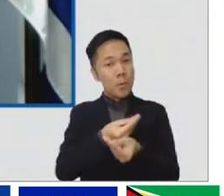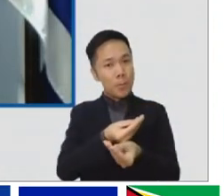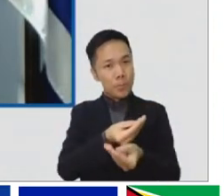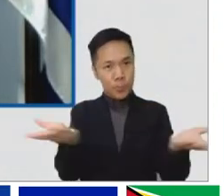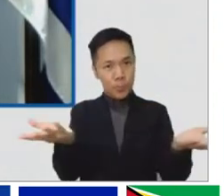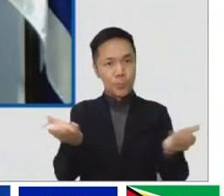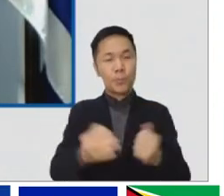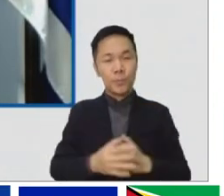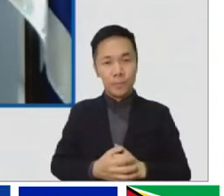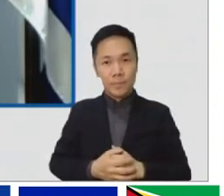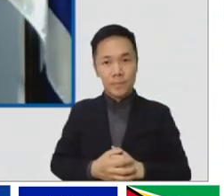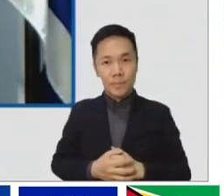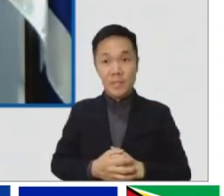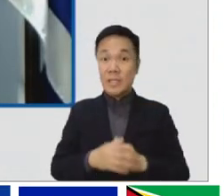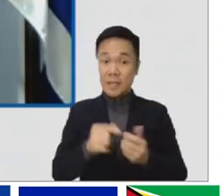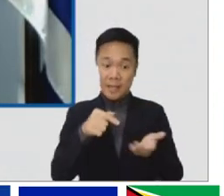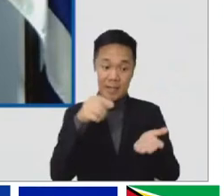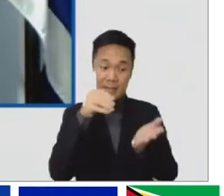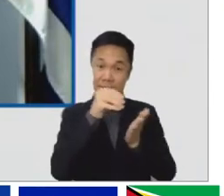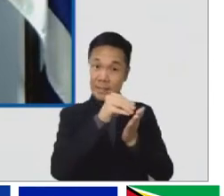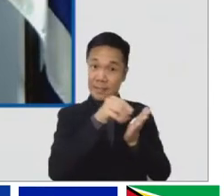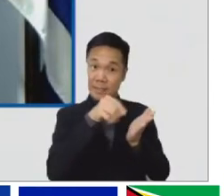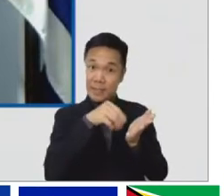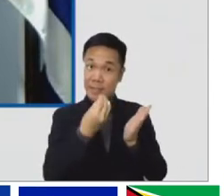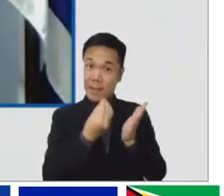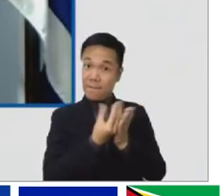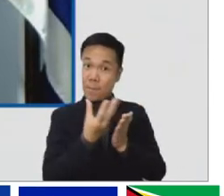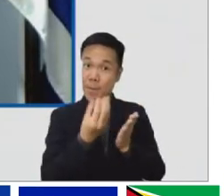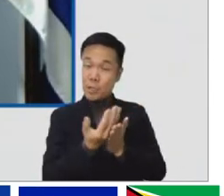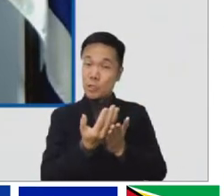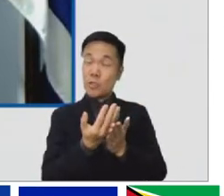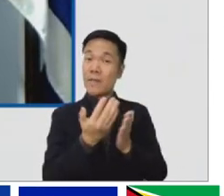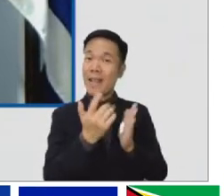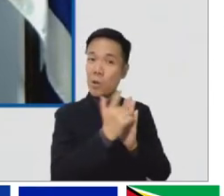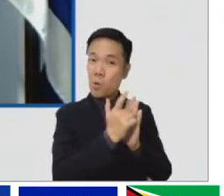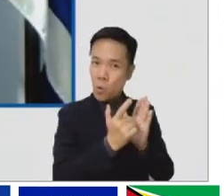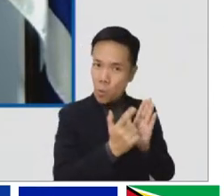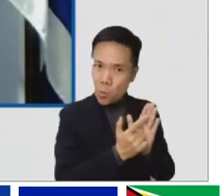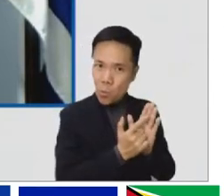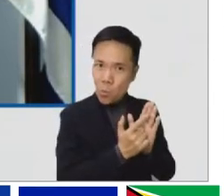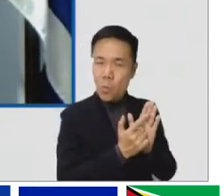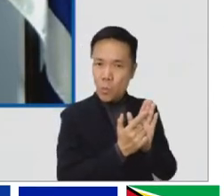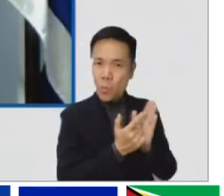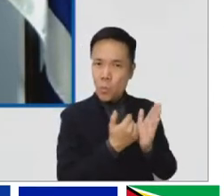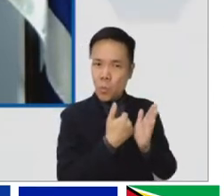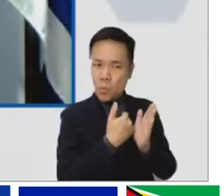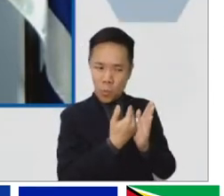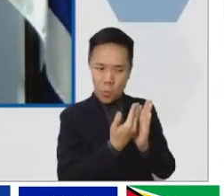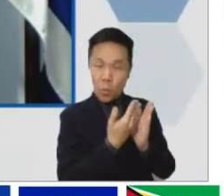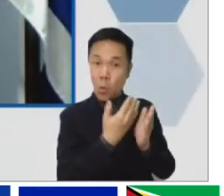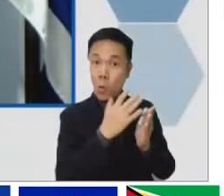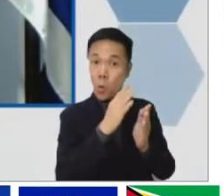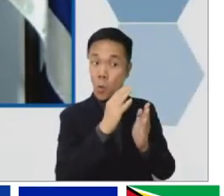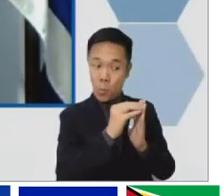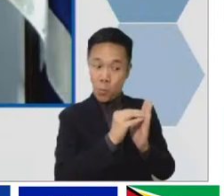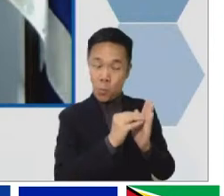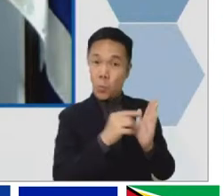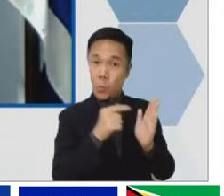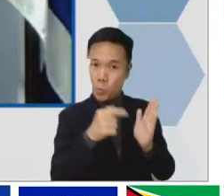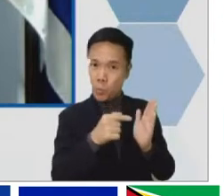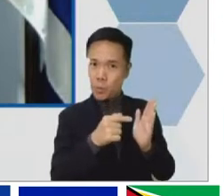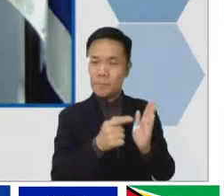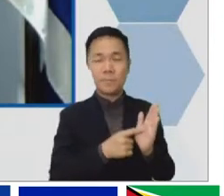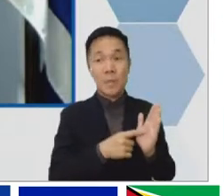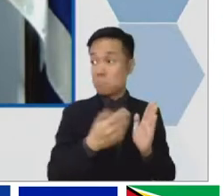information law, that is very important so that persons can have the information